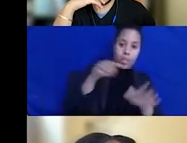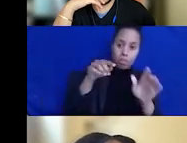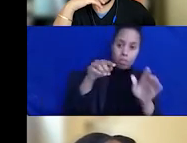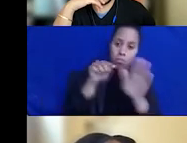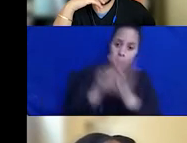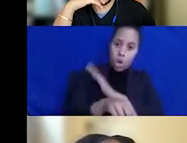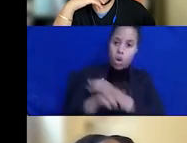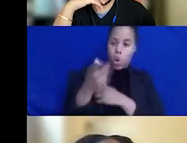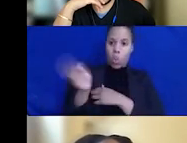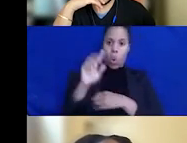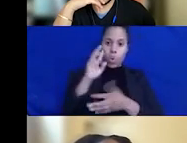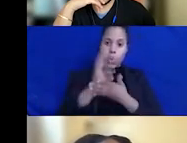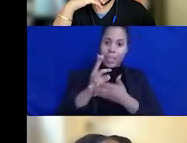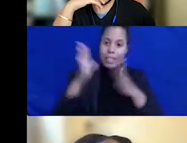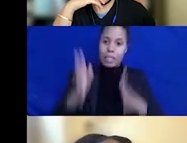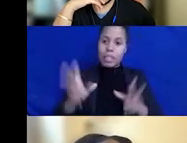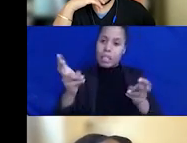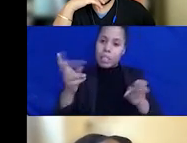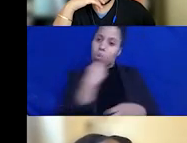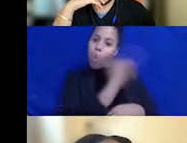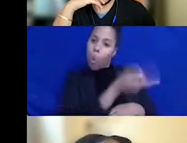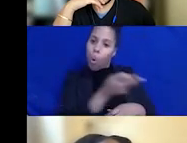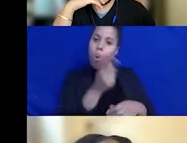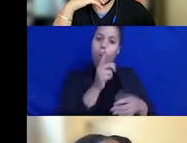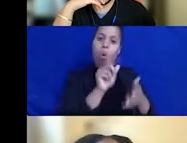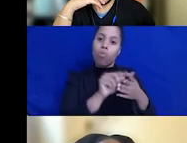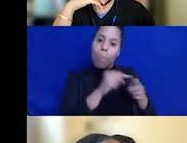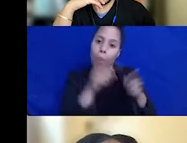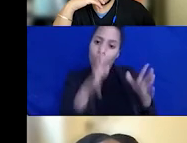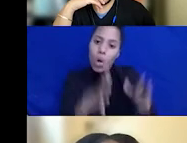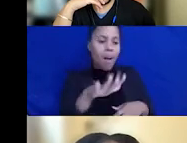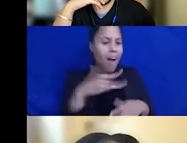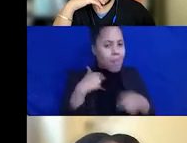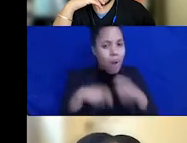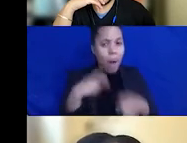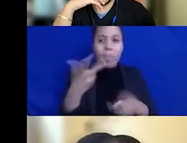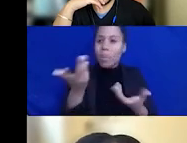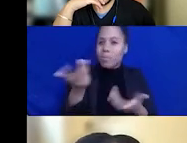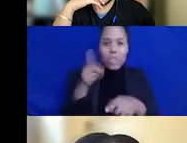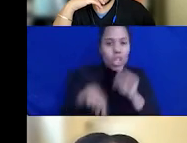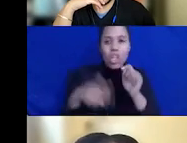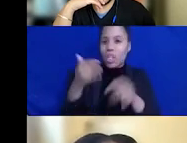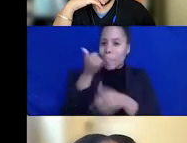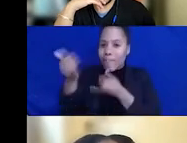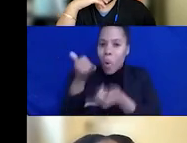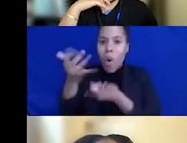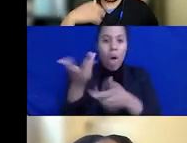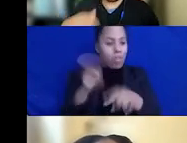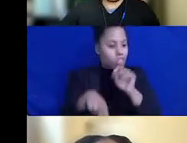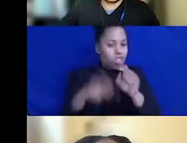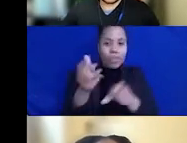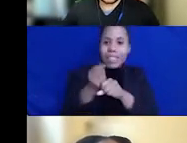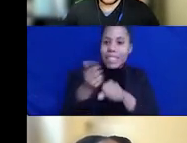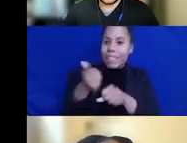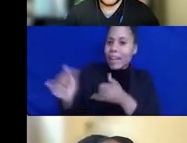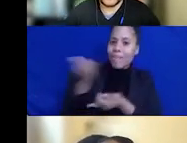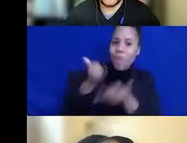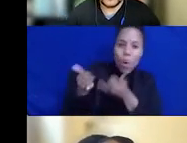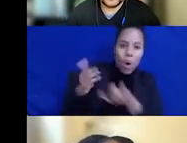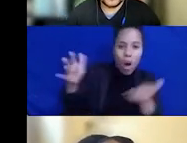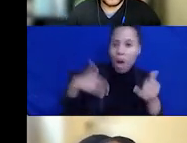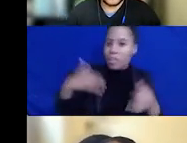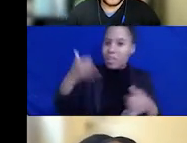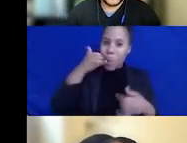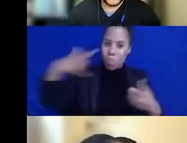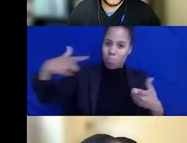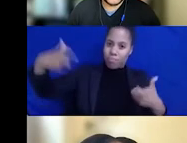reporter that they had problems, you know, receiving or making phone calls that evening. And it was such a well-known like fact